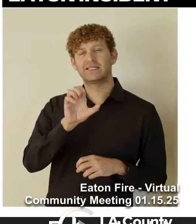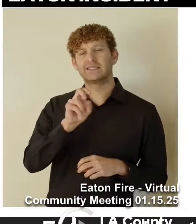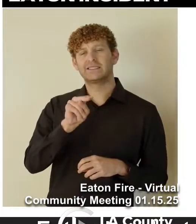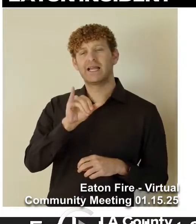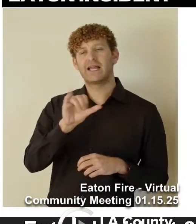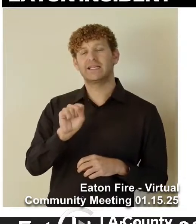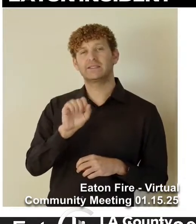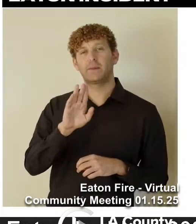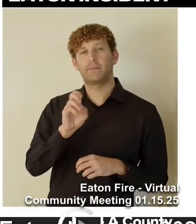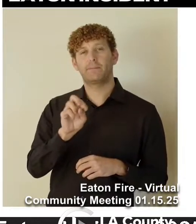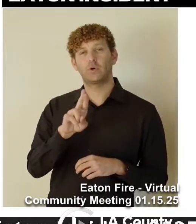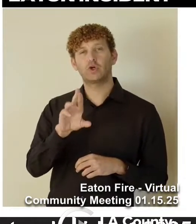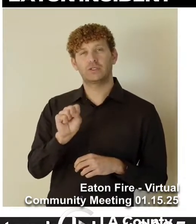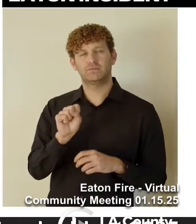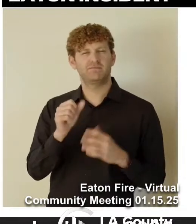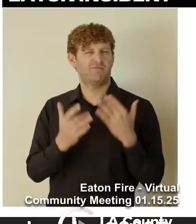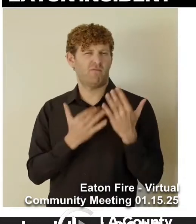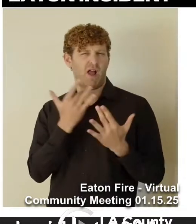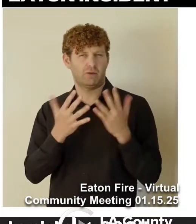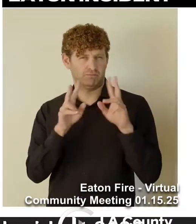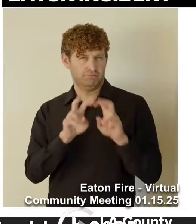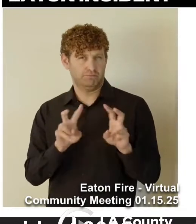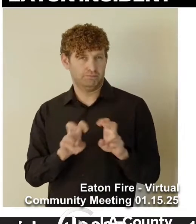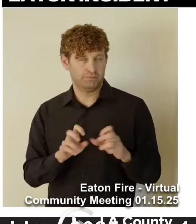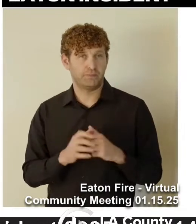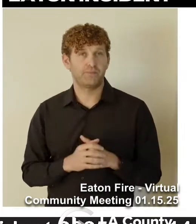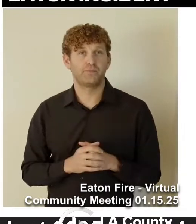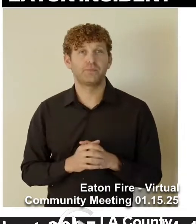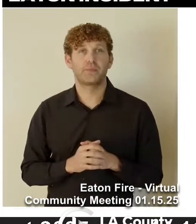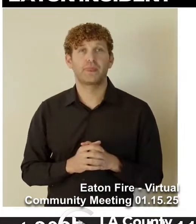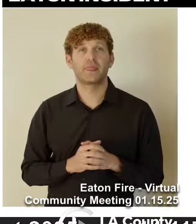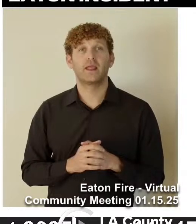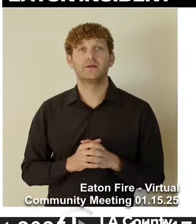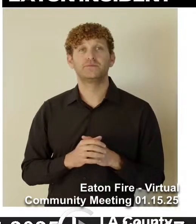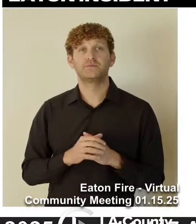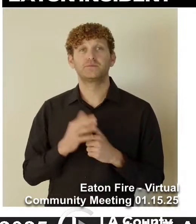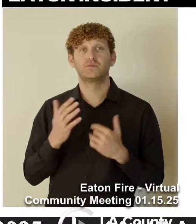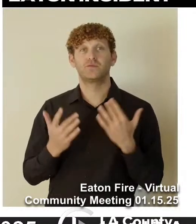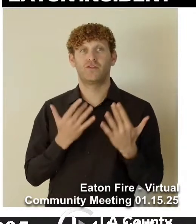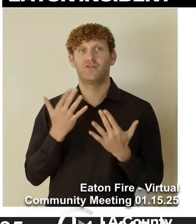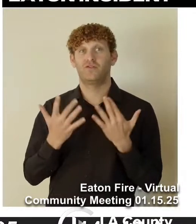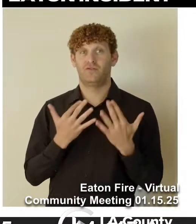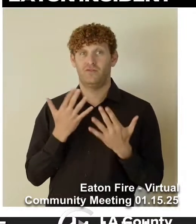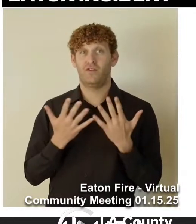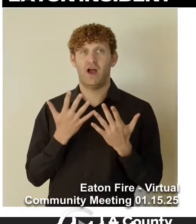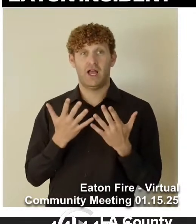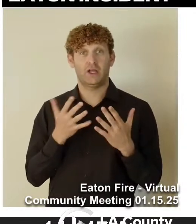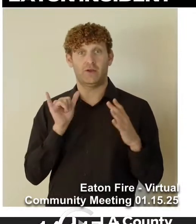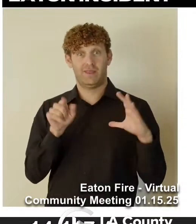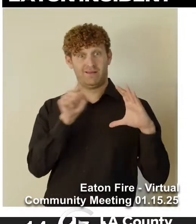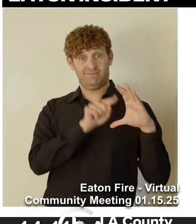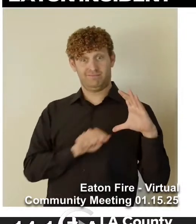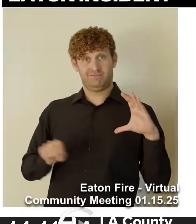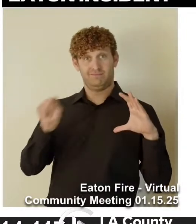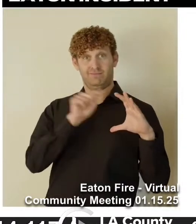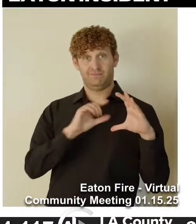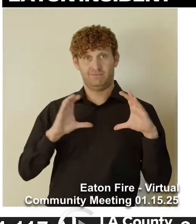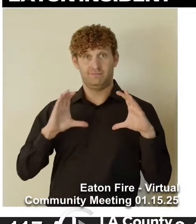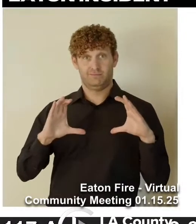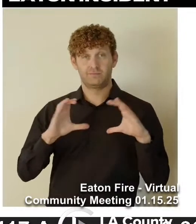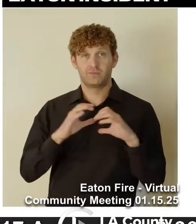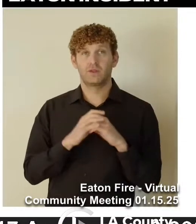Good afternoon, everybody. Again, fire is going to remain in its current footprint. You just heard James, you heard the ops